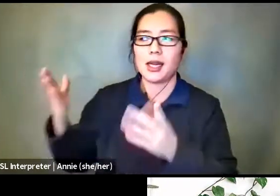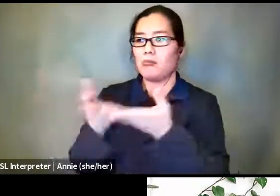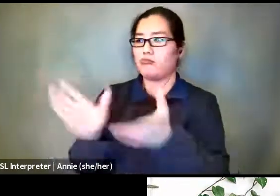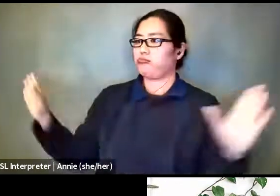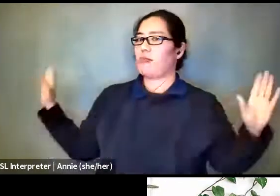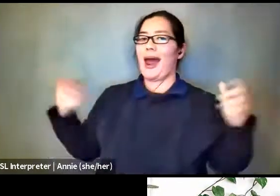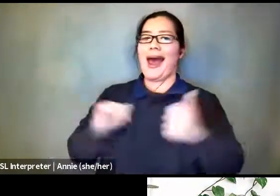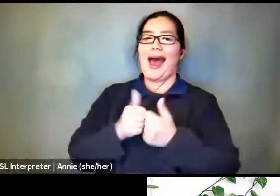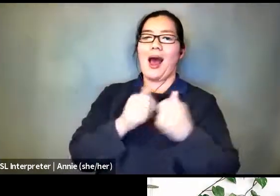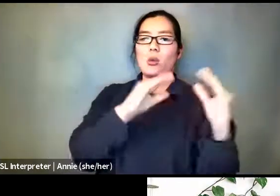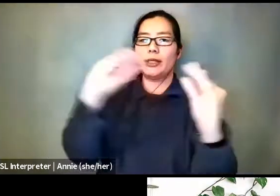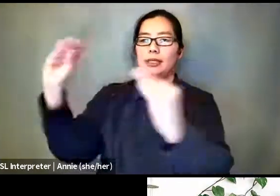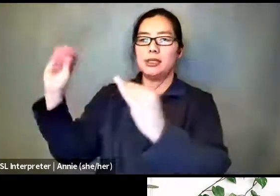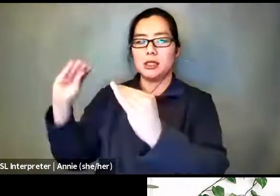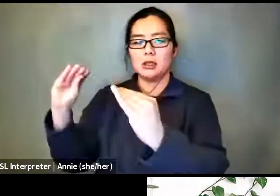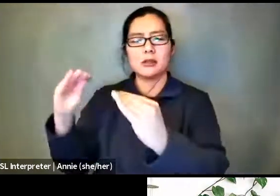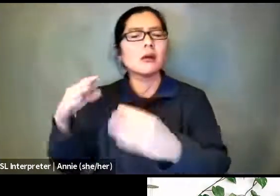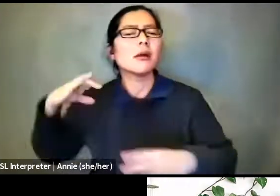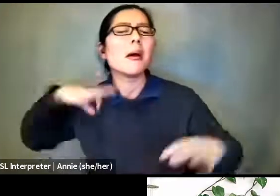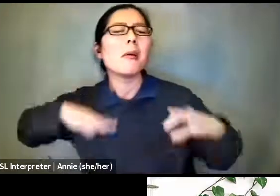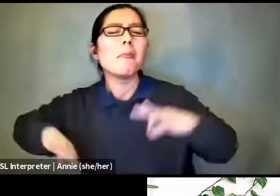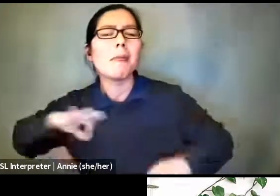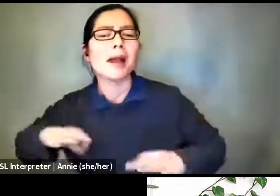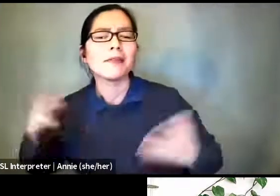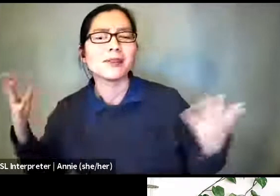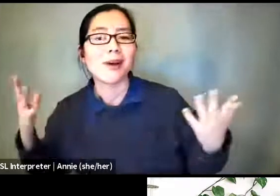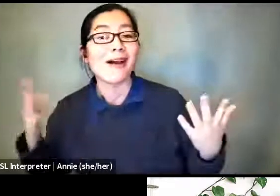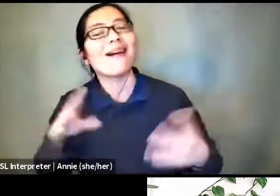more Native people in tech, right?